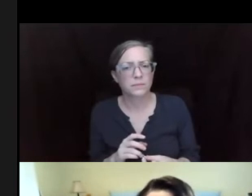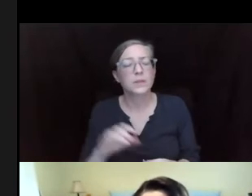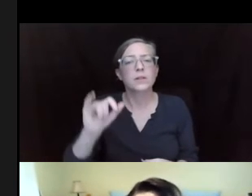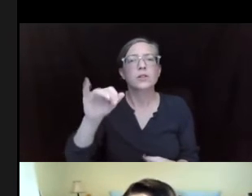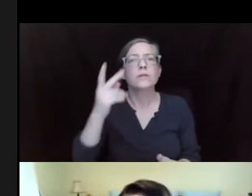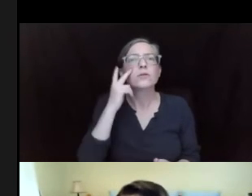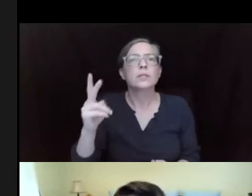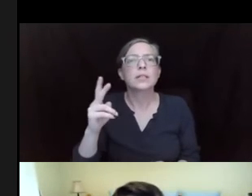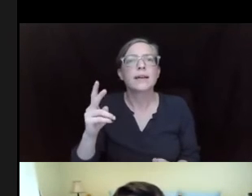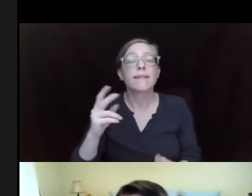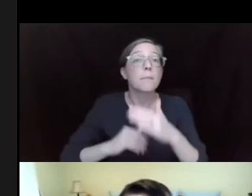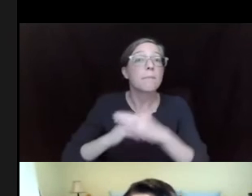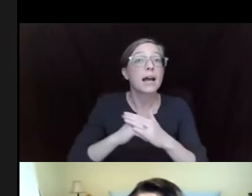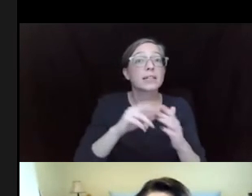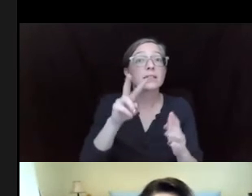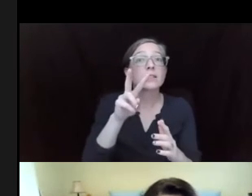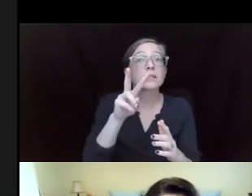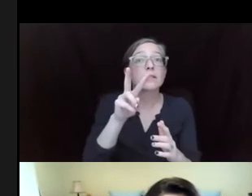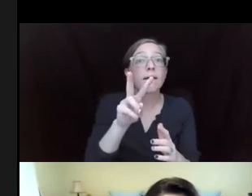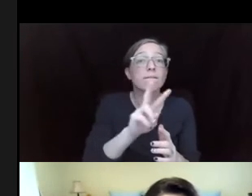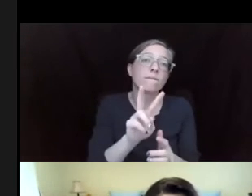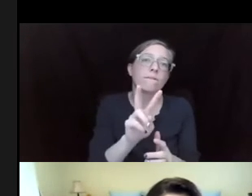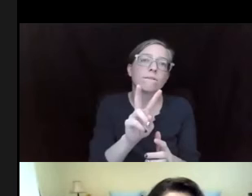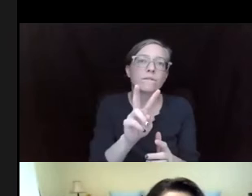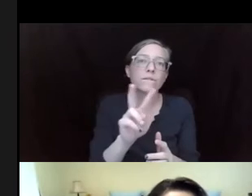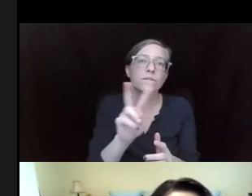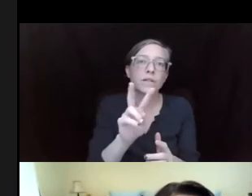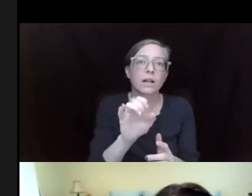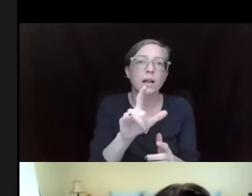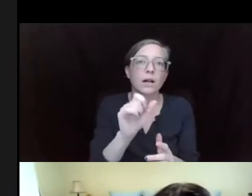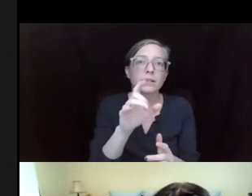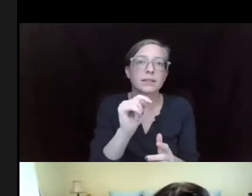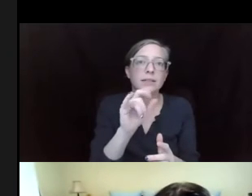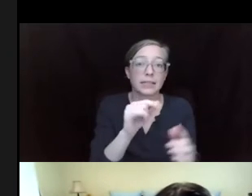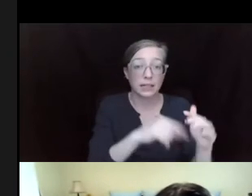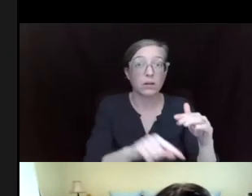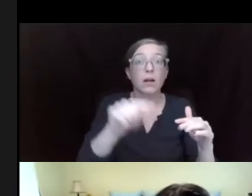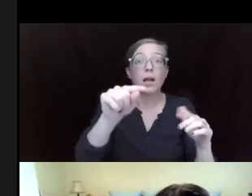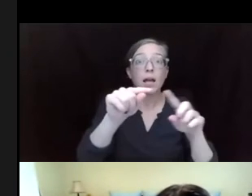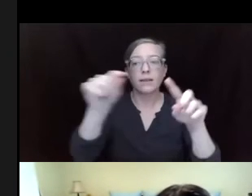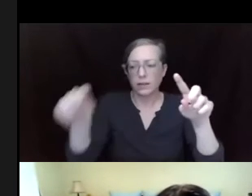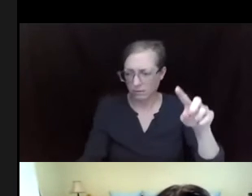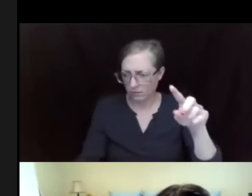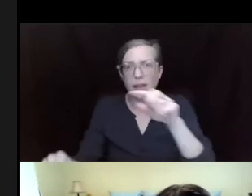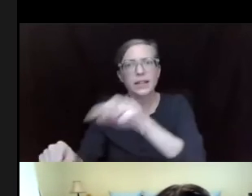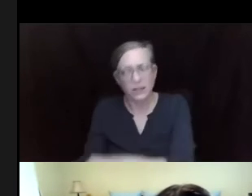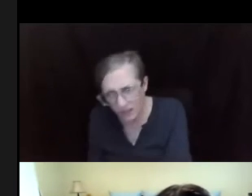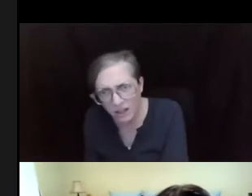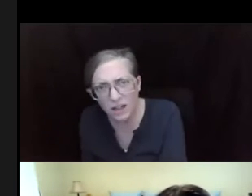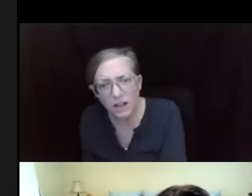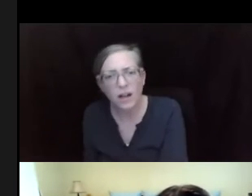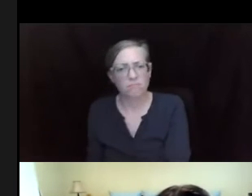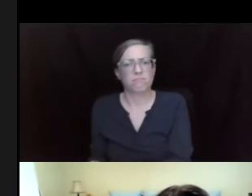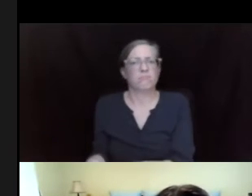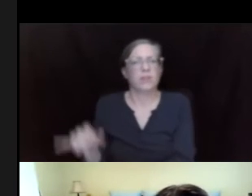velocity. Then the velocity decreased and then negative. And we were like, what? And we noticed that there was a different value at